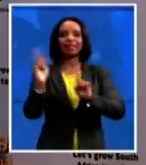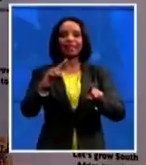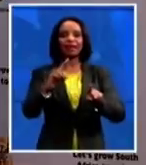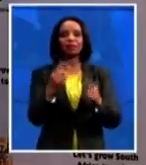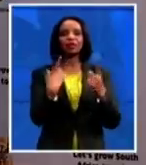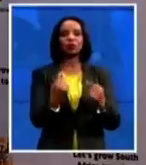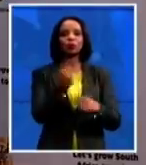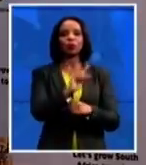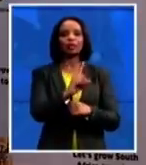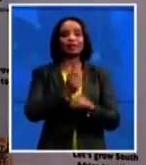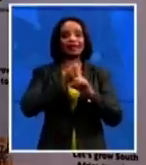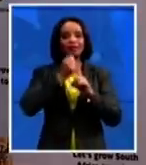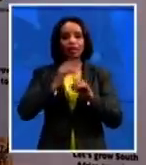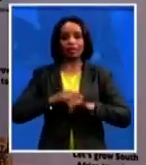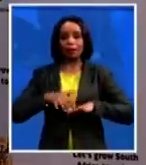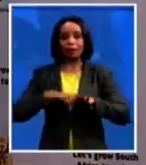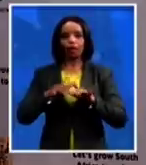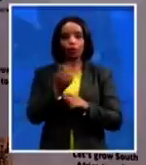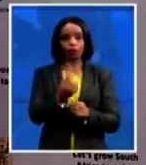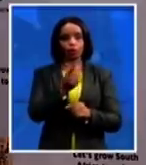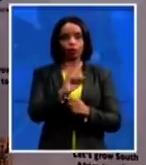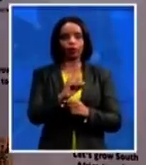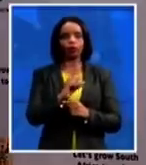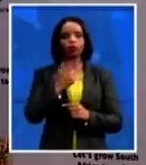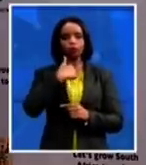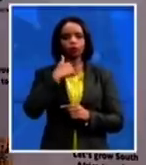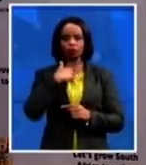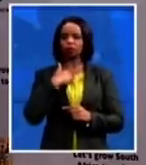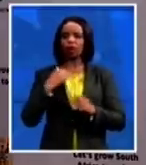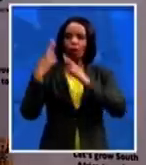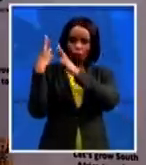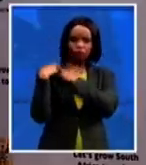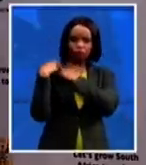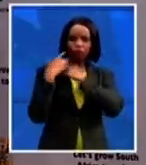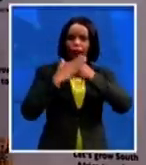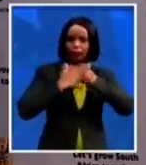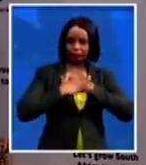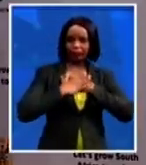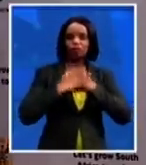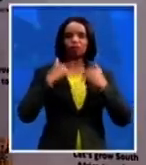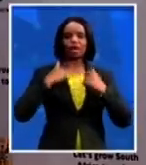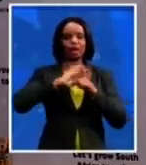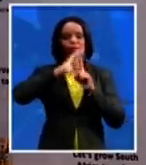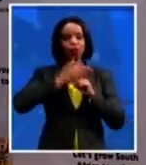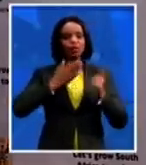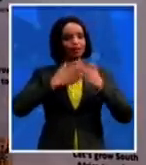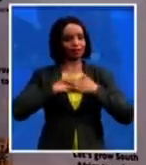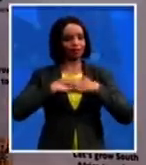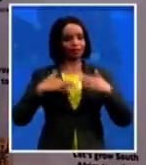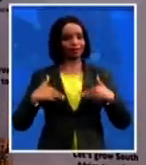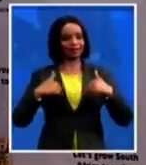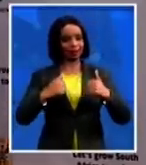always acting in the best interests of protecting the health of our loved ones and our nation against